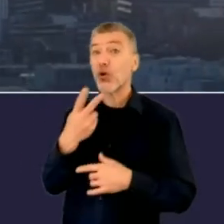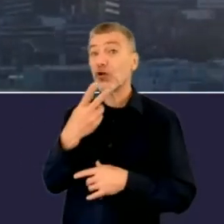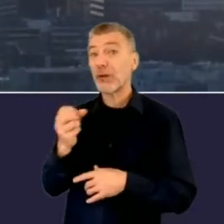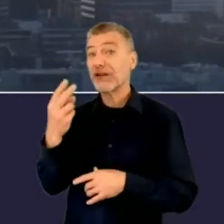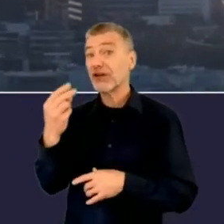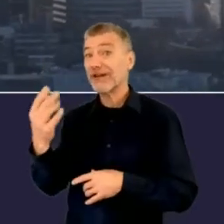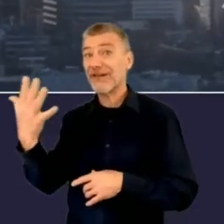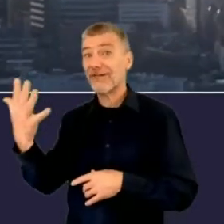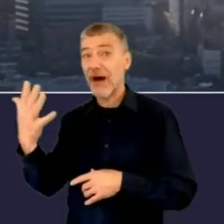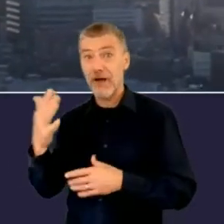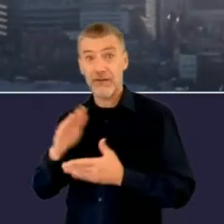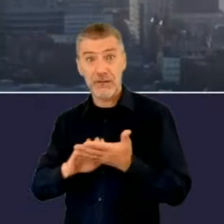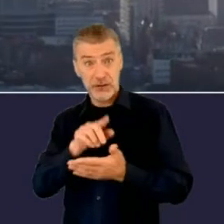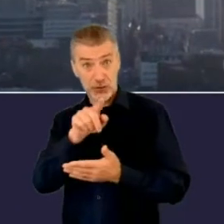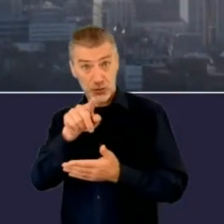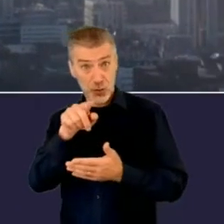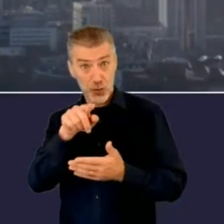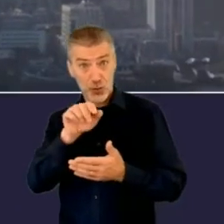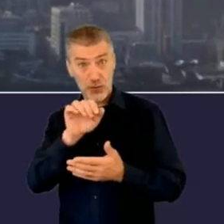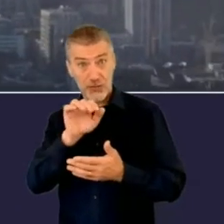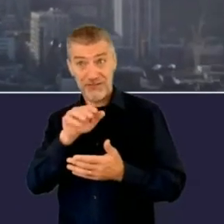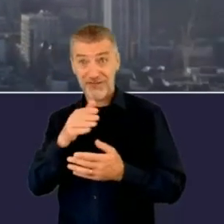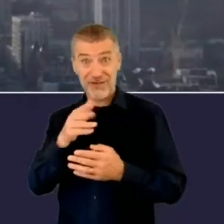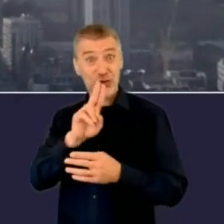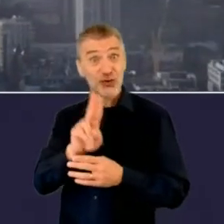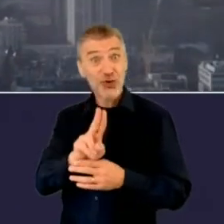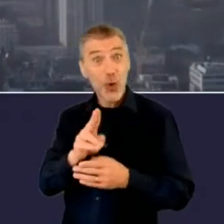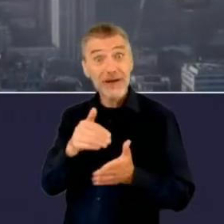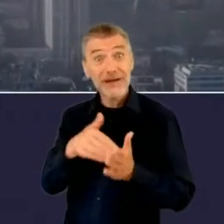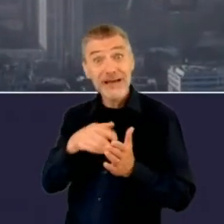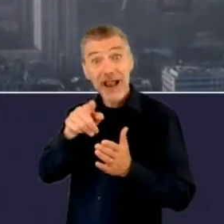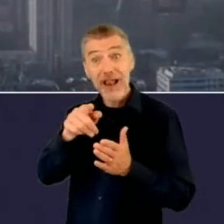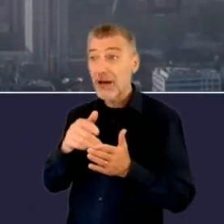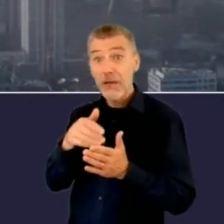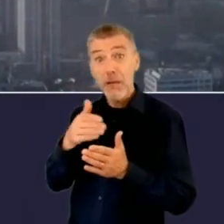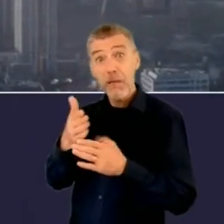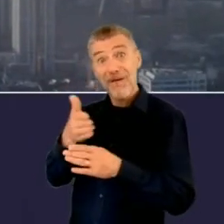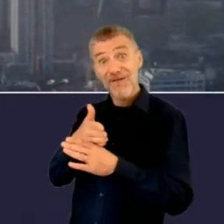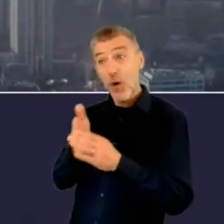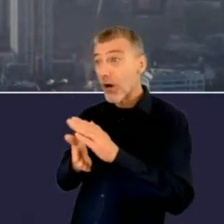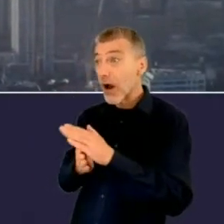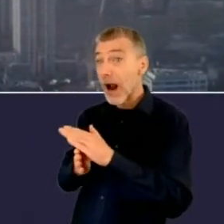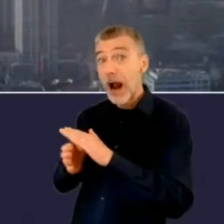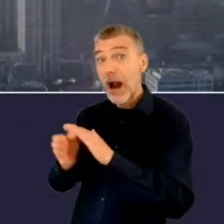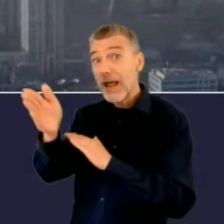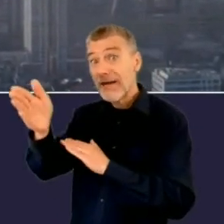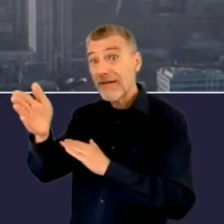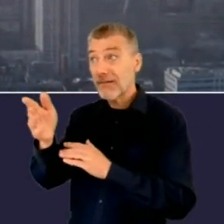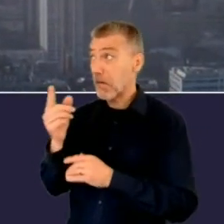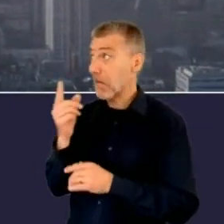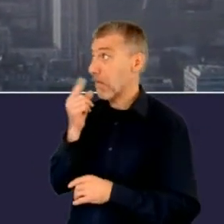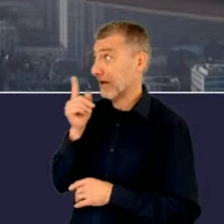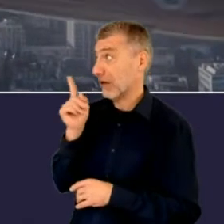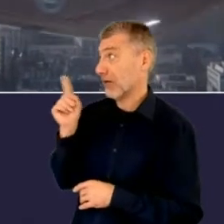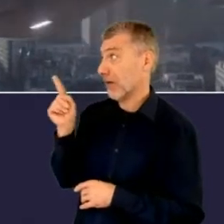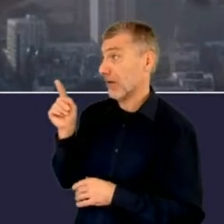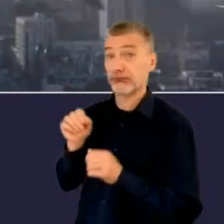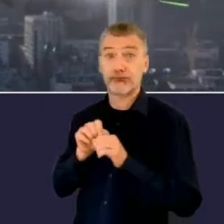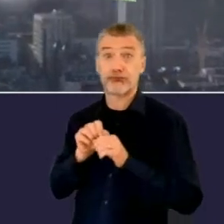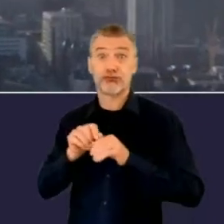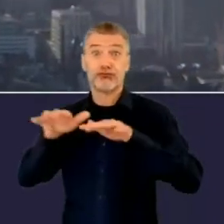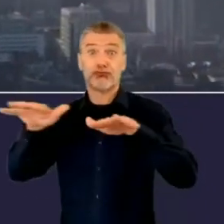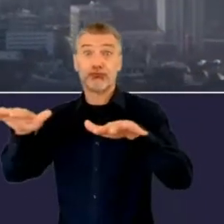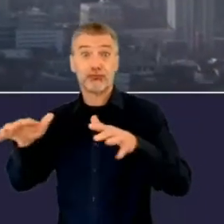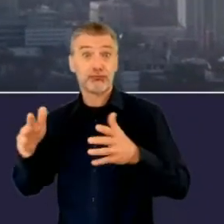to university, before that time, this aircraft's going to be in the air and you're going to have a chance to fly on it here in the UK.